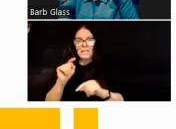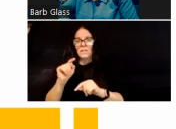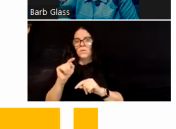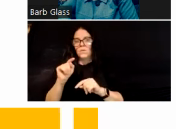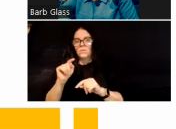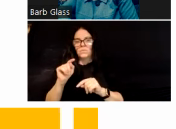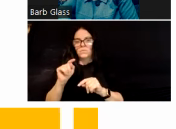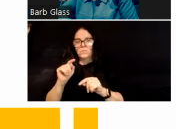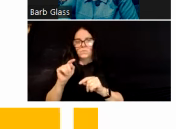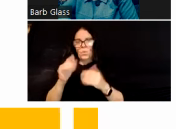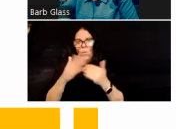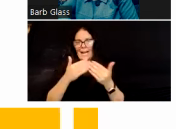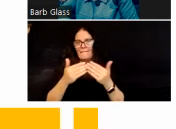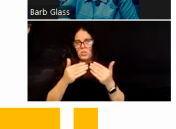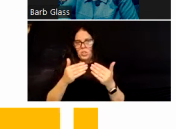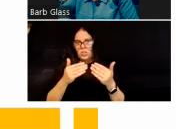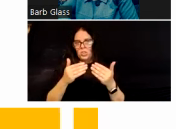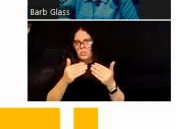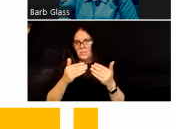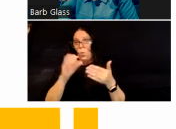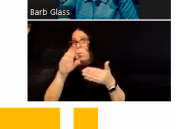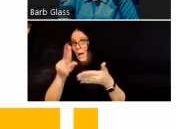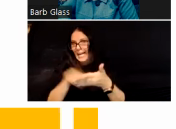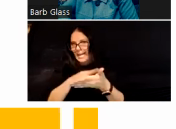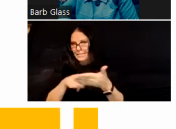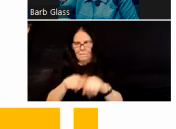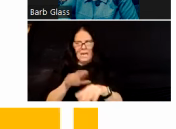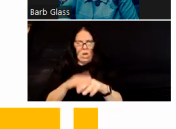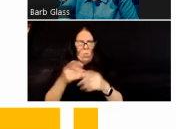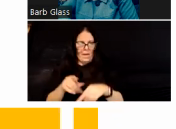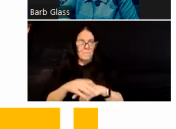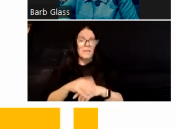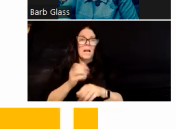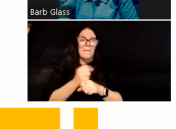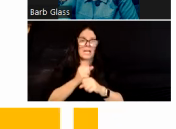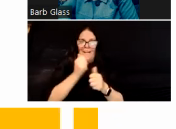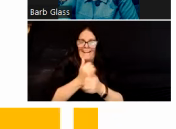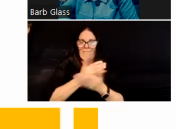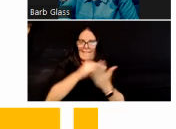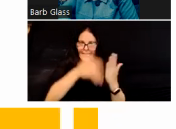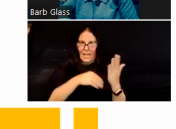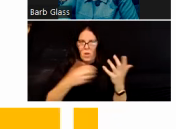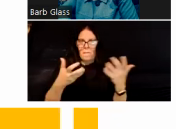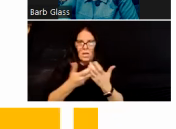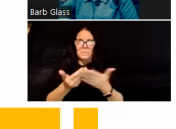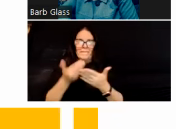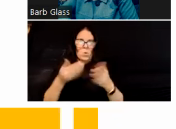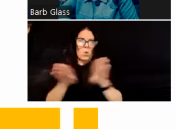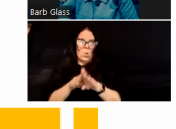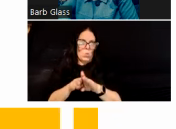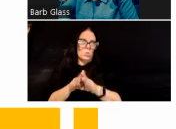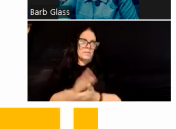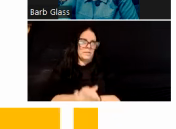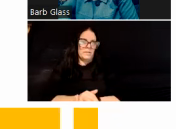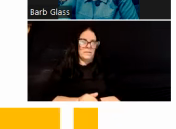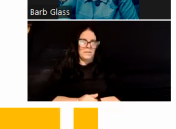just ensure that you have everything filled out and matching before you close the file.